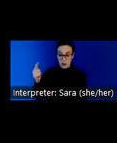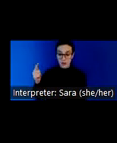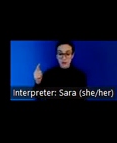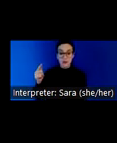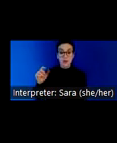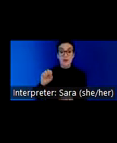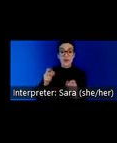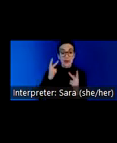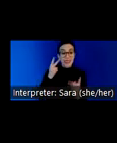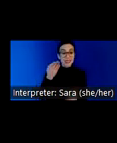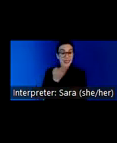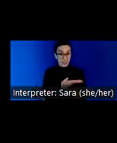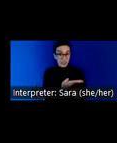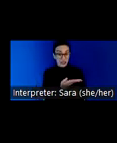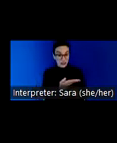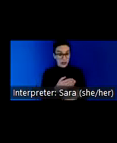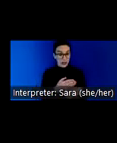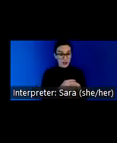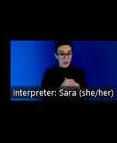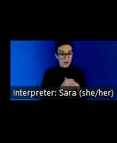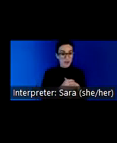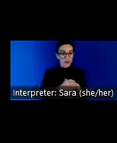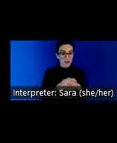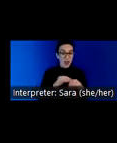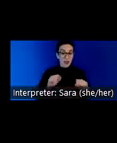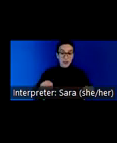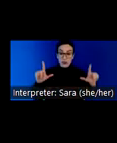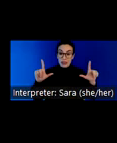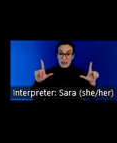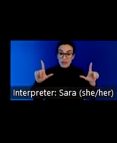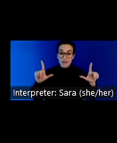here on the screen.